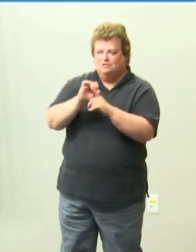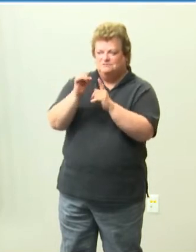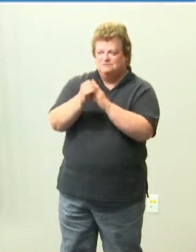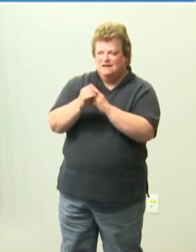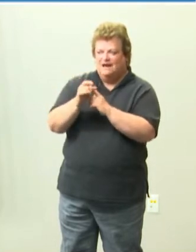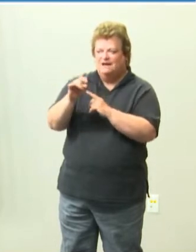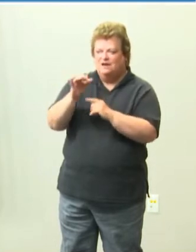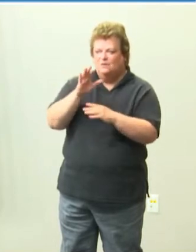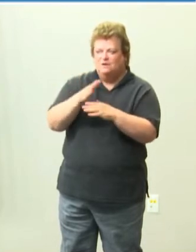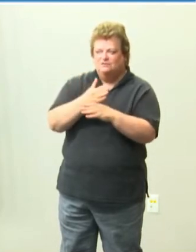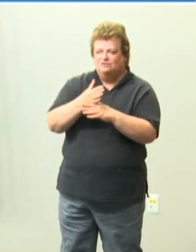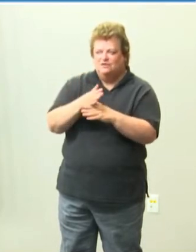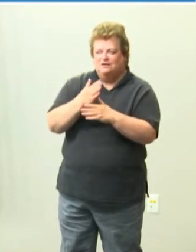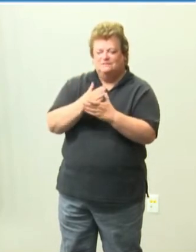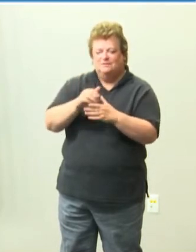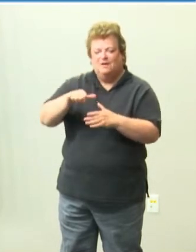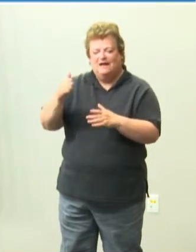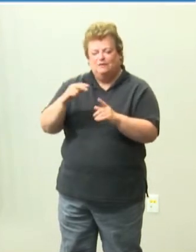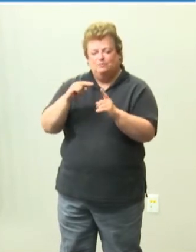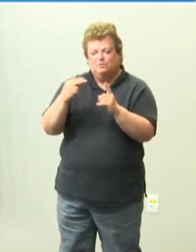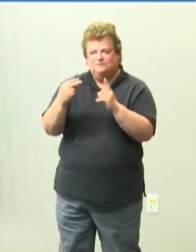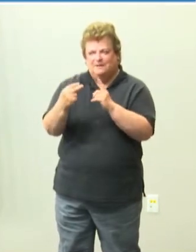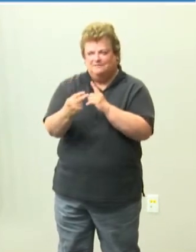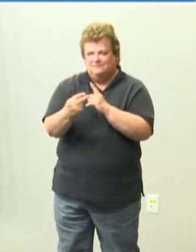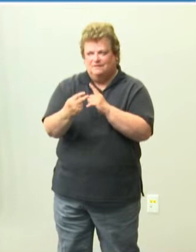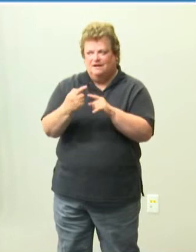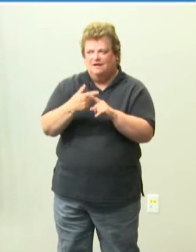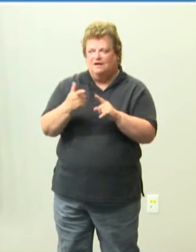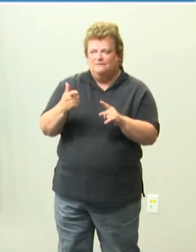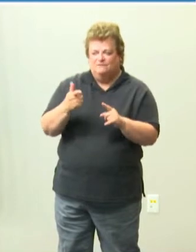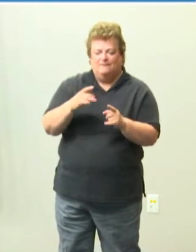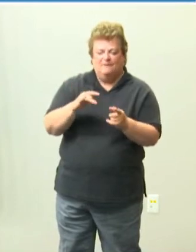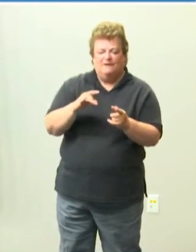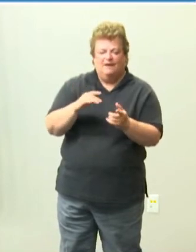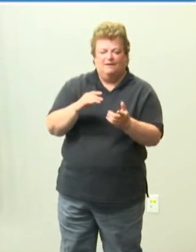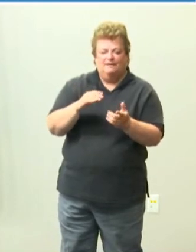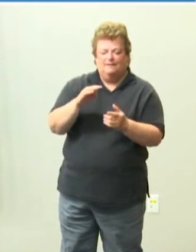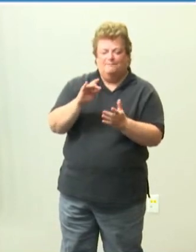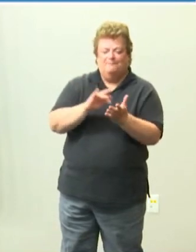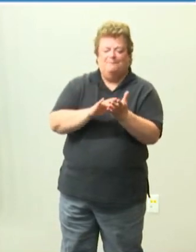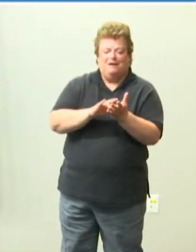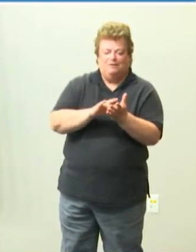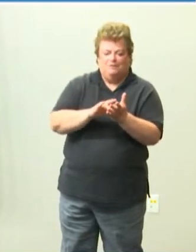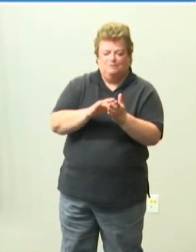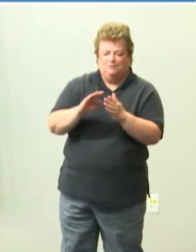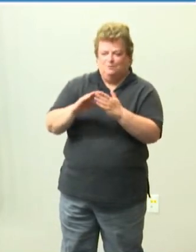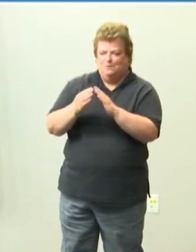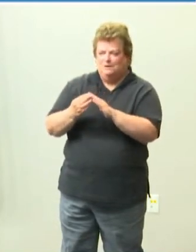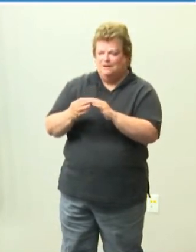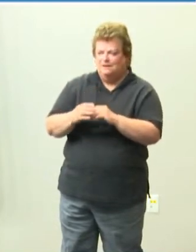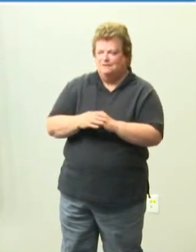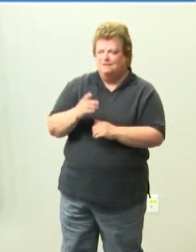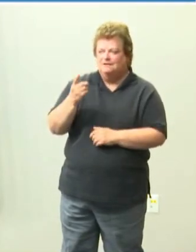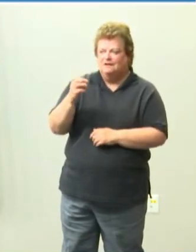share some additional perspective from the medical community. Dr. Avery?